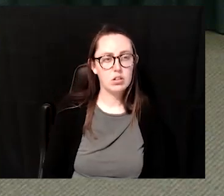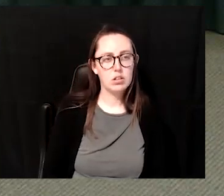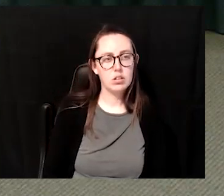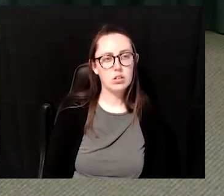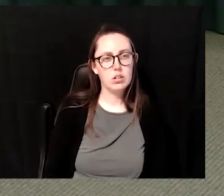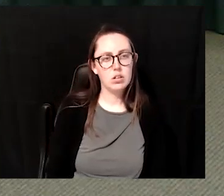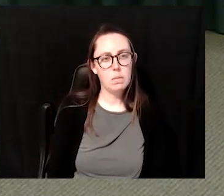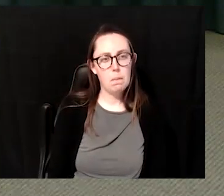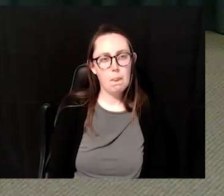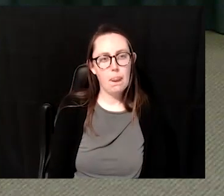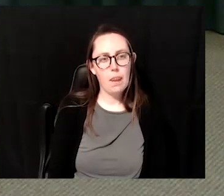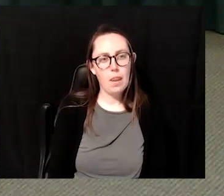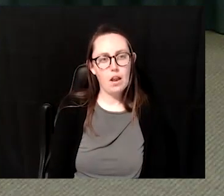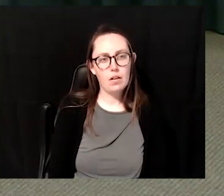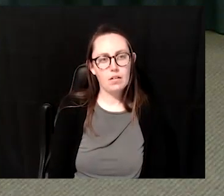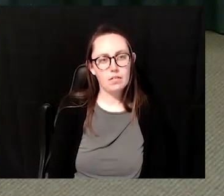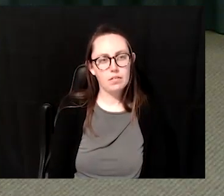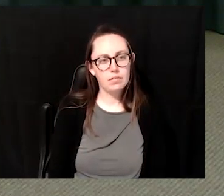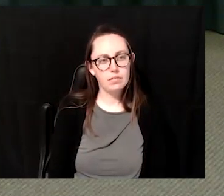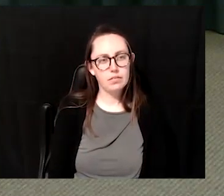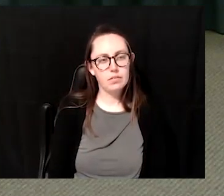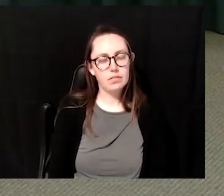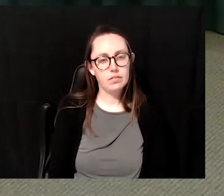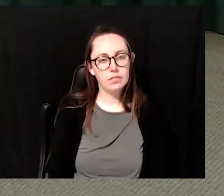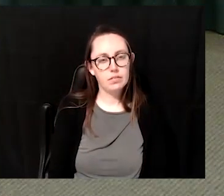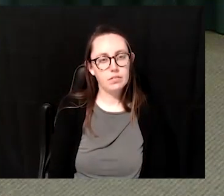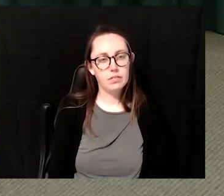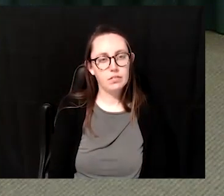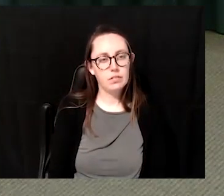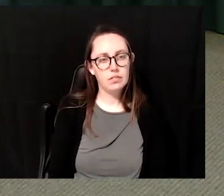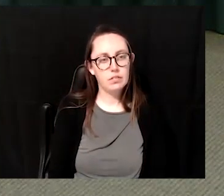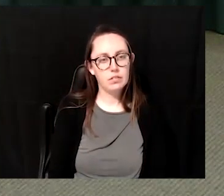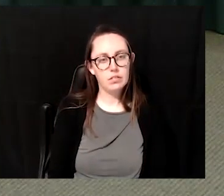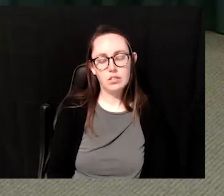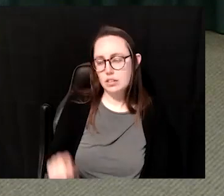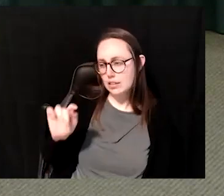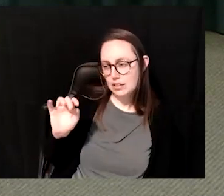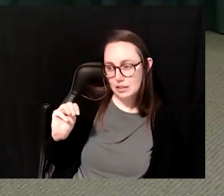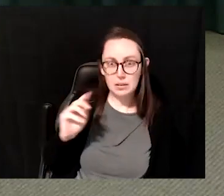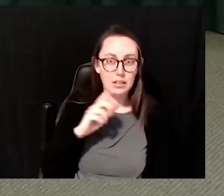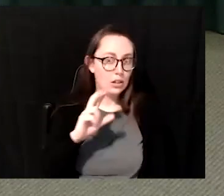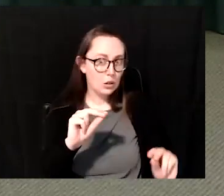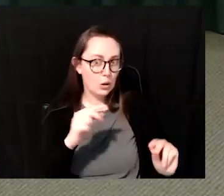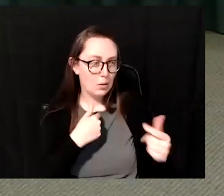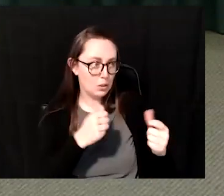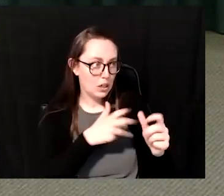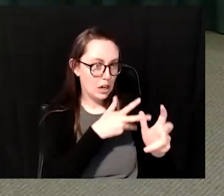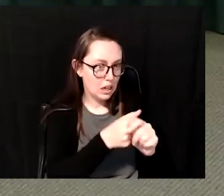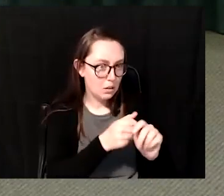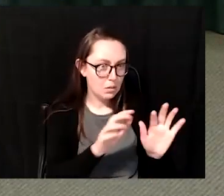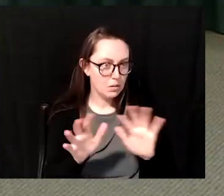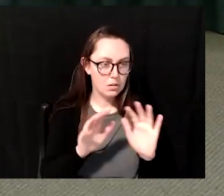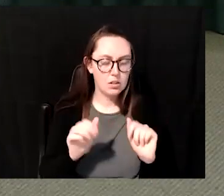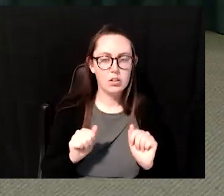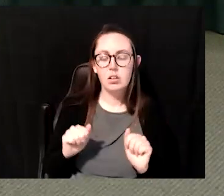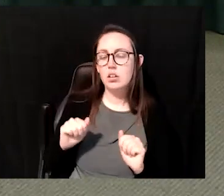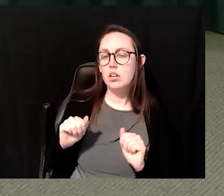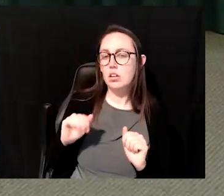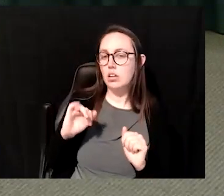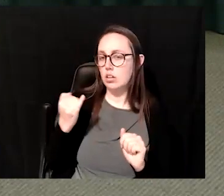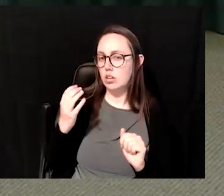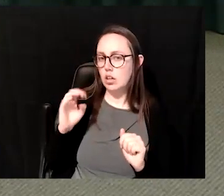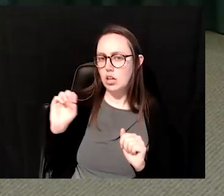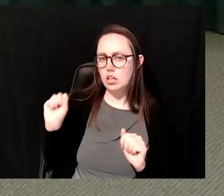um yes and then I will go back to talk I don't know Tim no I'm just trying to keep up yeah just just to respond to that there's